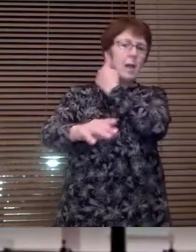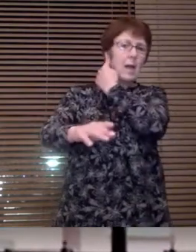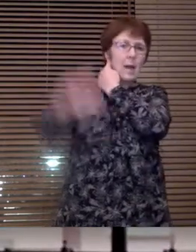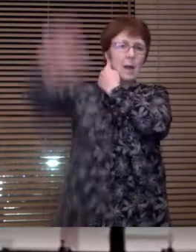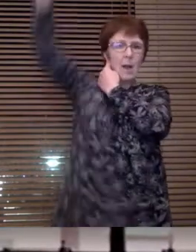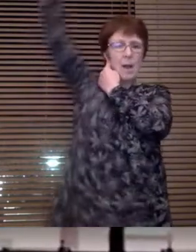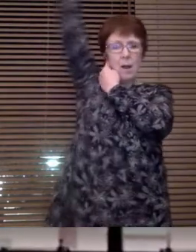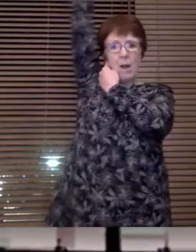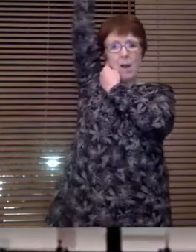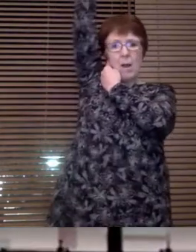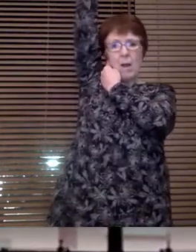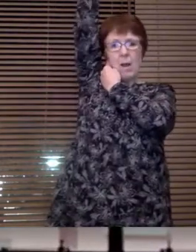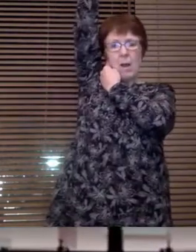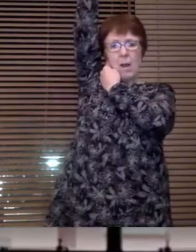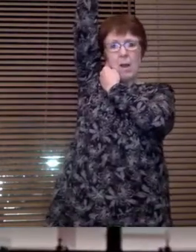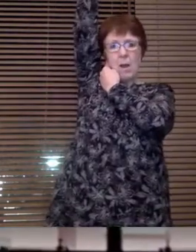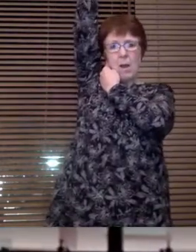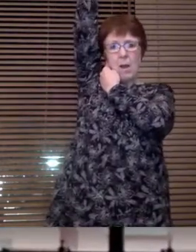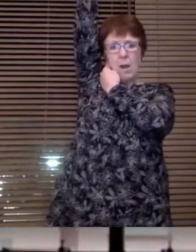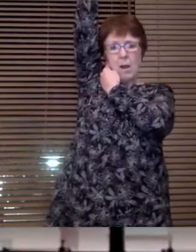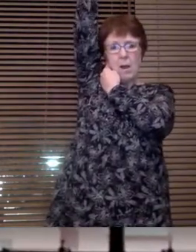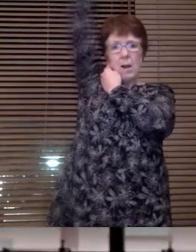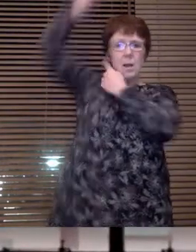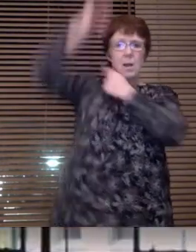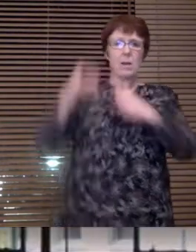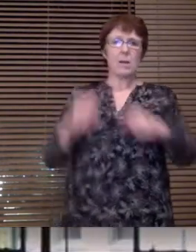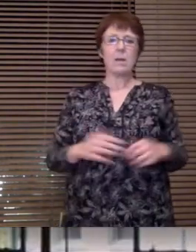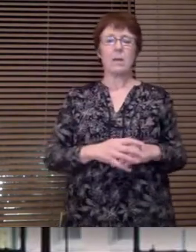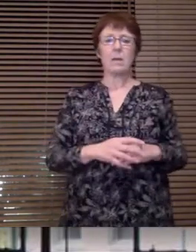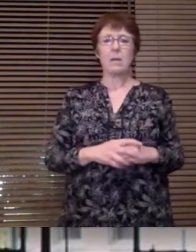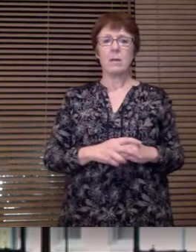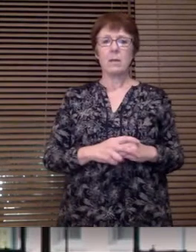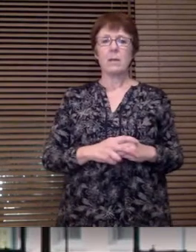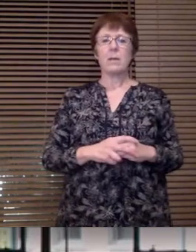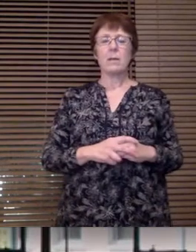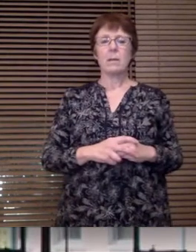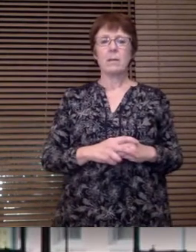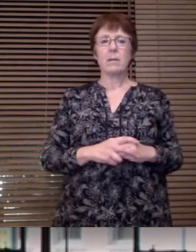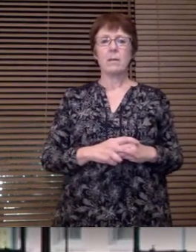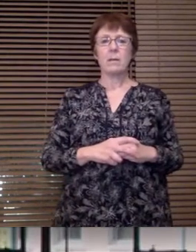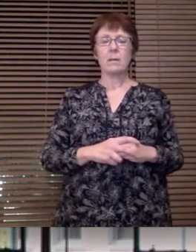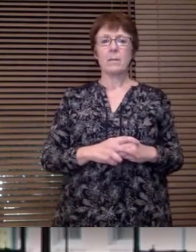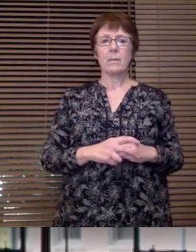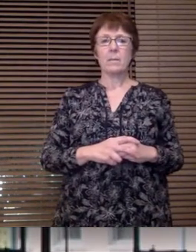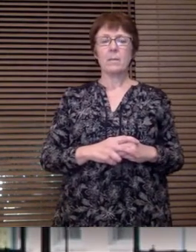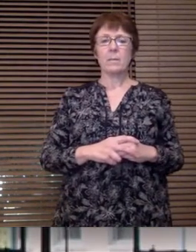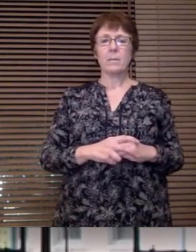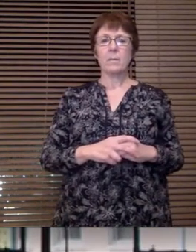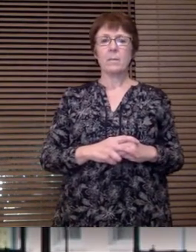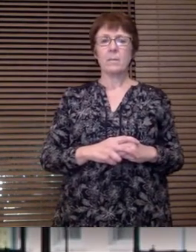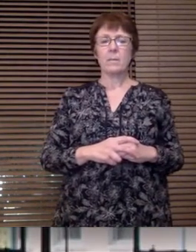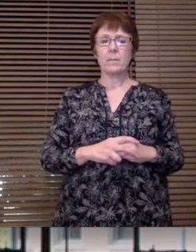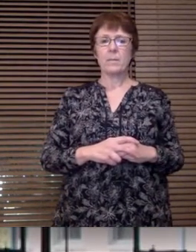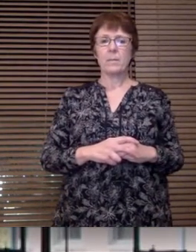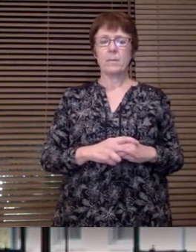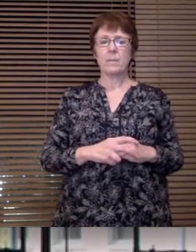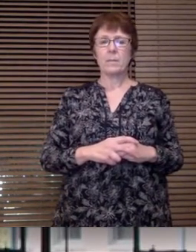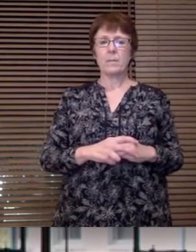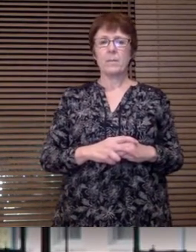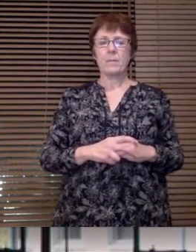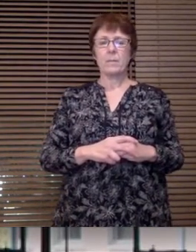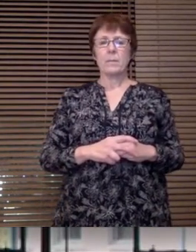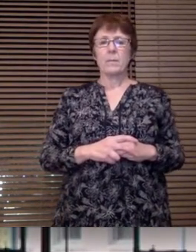time. Ready? 45 seconds again. 3, 2, 1. And activate.